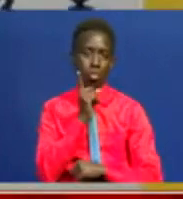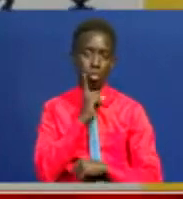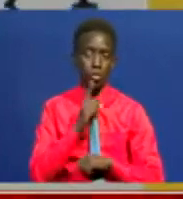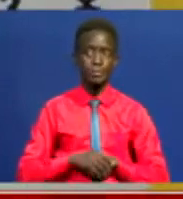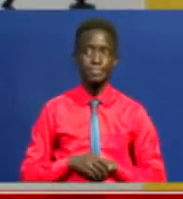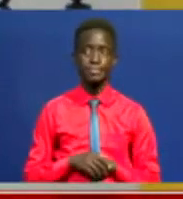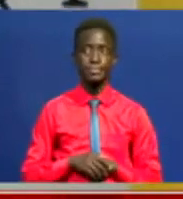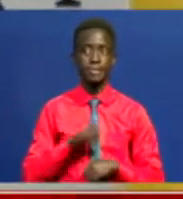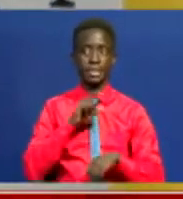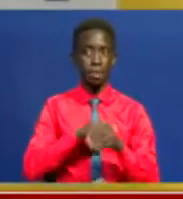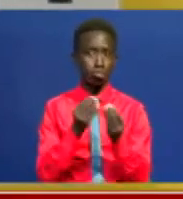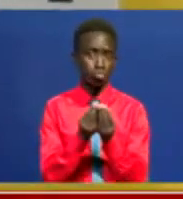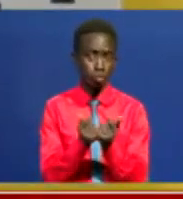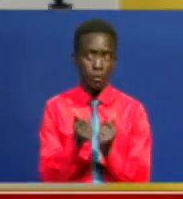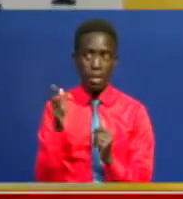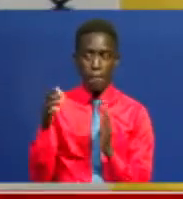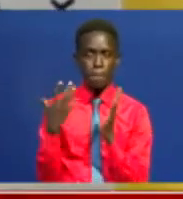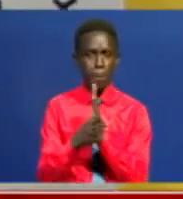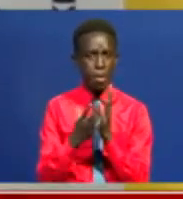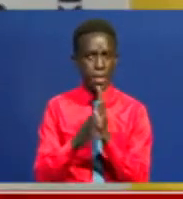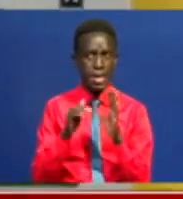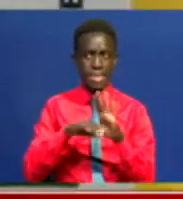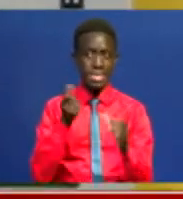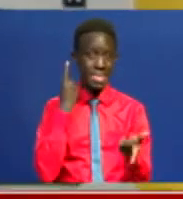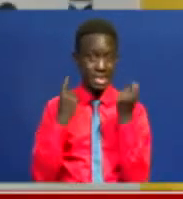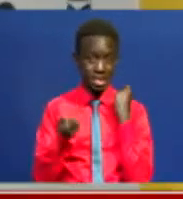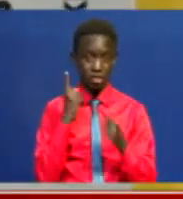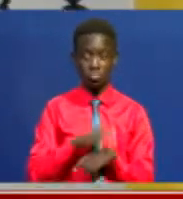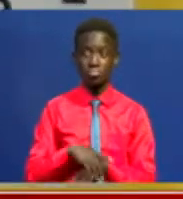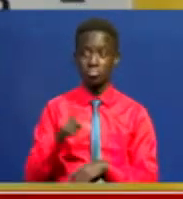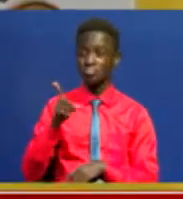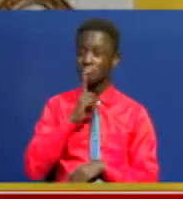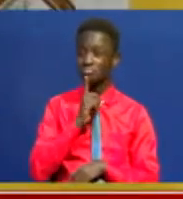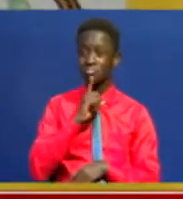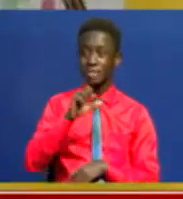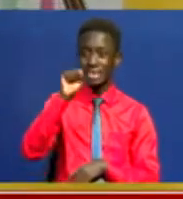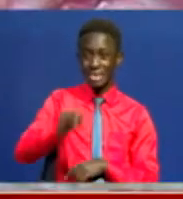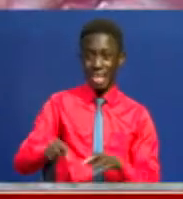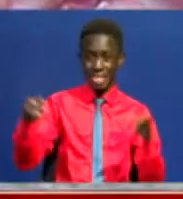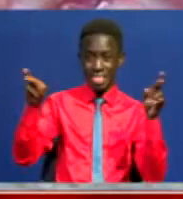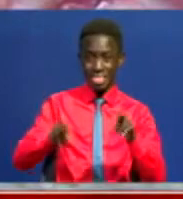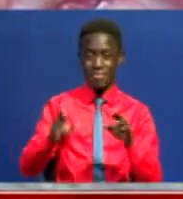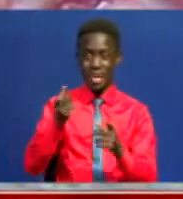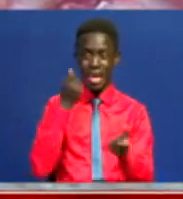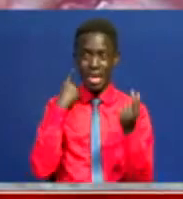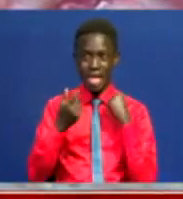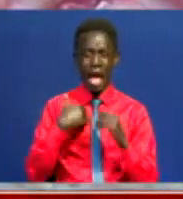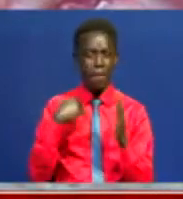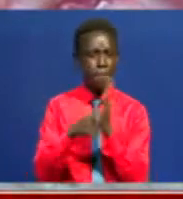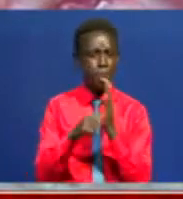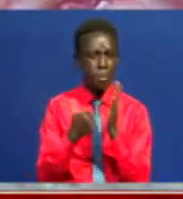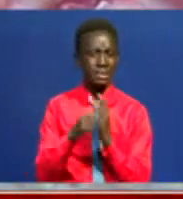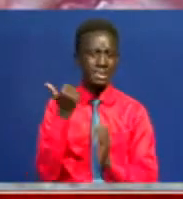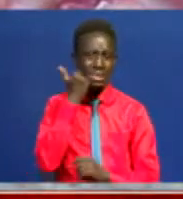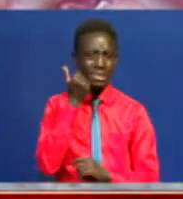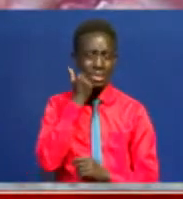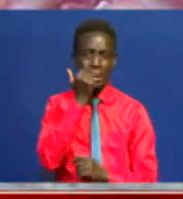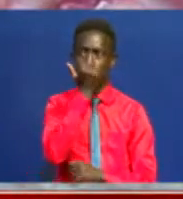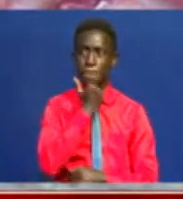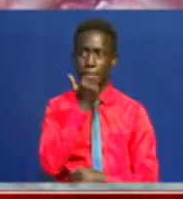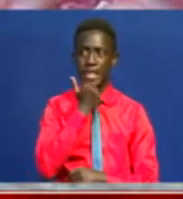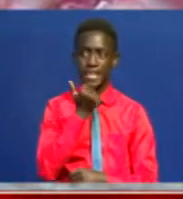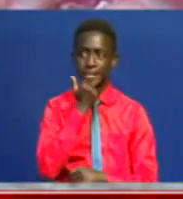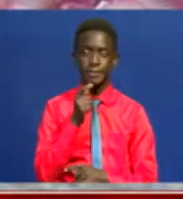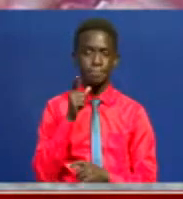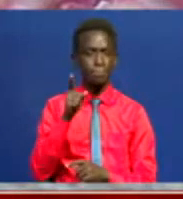While addressing the press in Kericho, Maina said the South Rift has been experiencing maize leather necrosis disease, and the sale of fake seeds